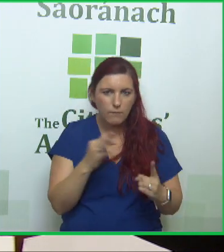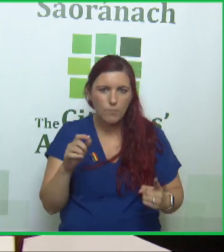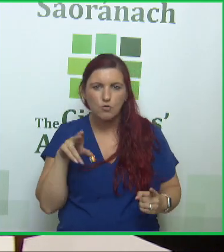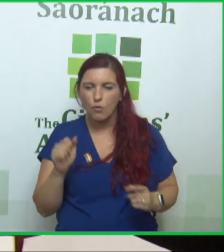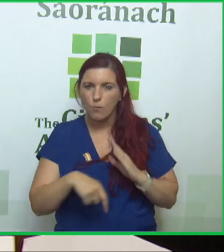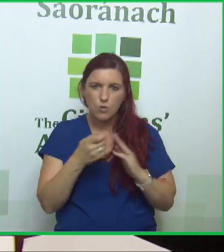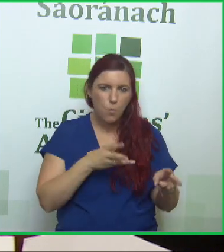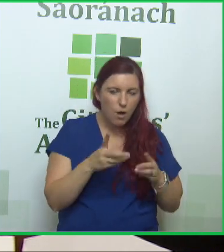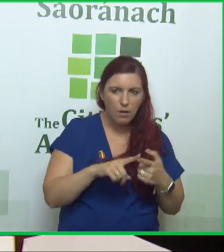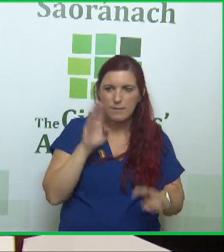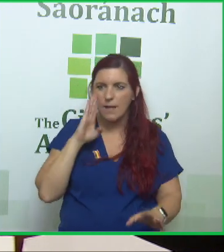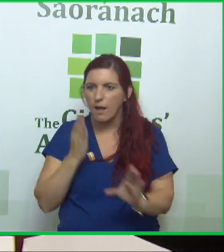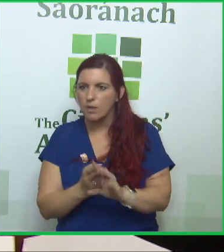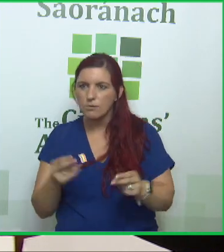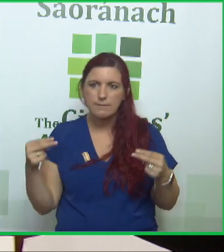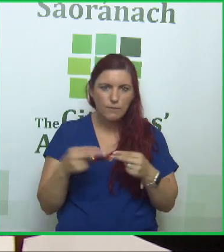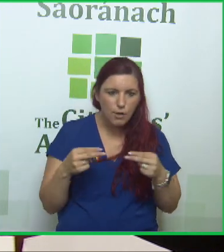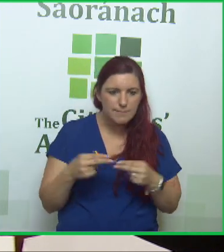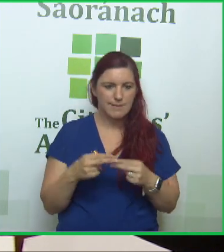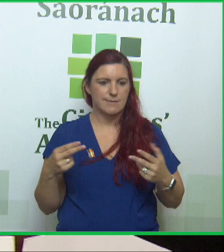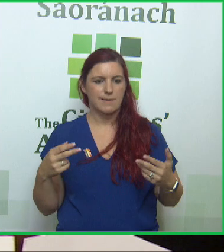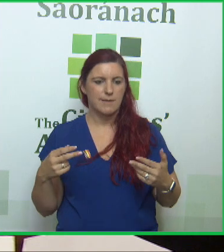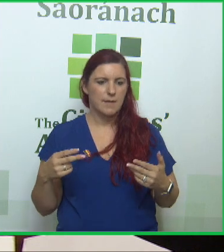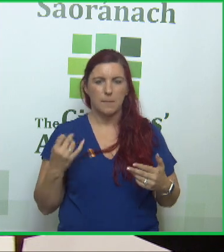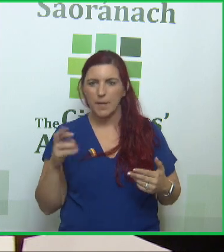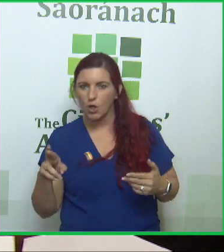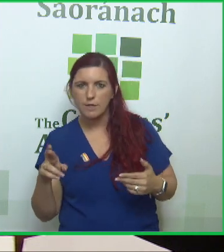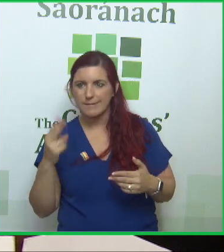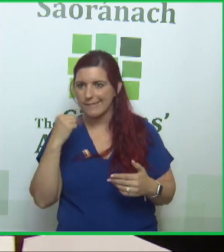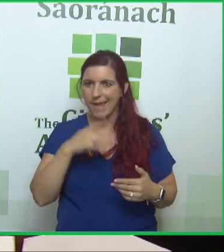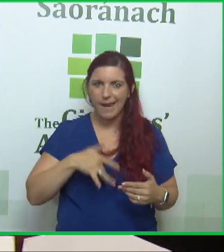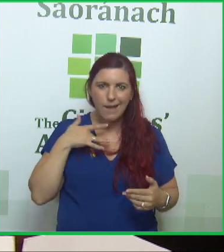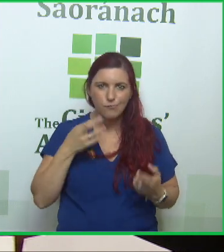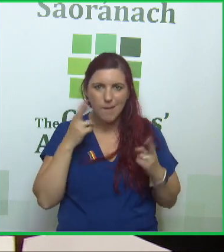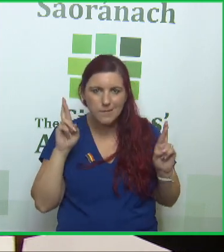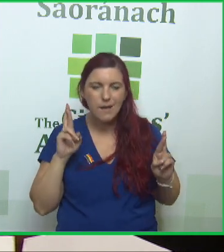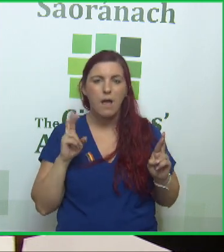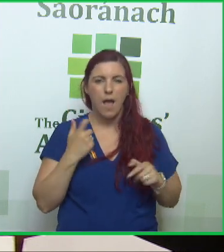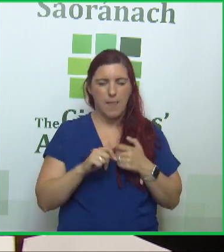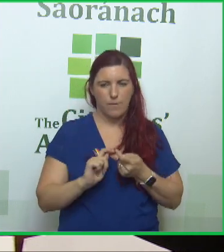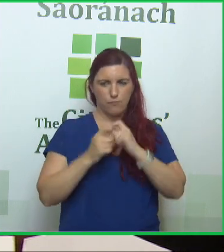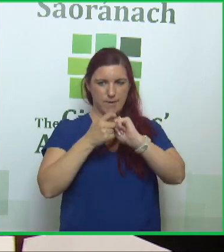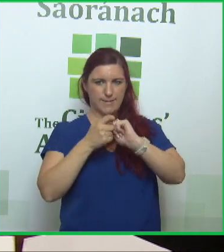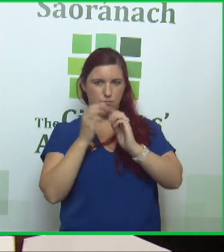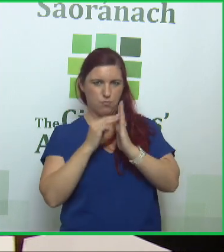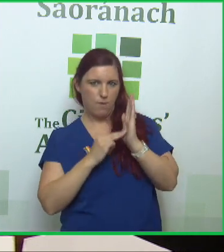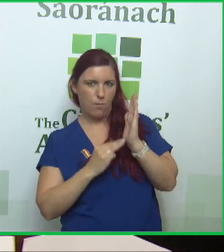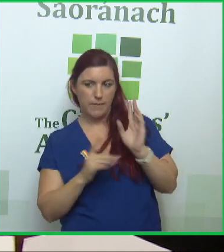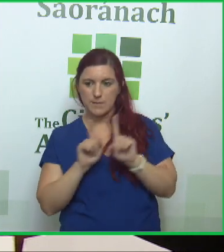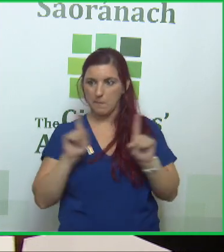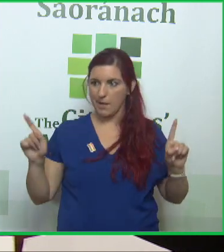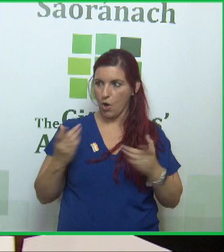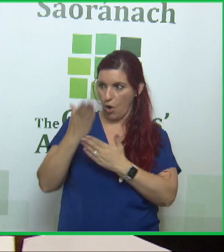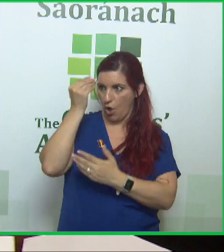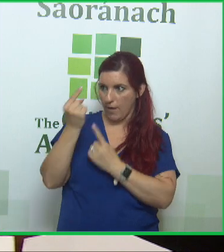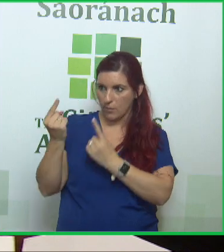workers, psychologists, nurses, peers, nightlife reps, and we develop a tailored programme where there's peer learning amongst the group, but